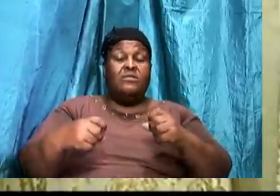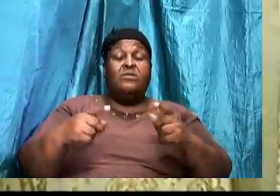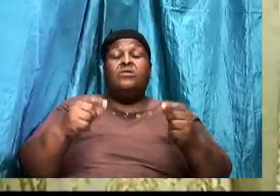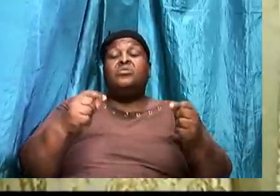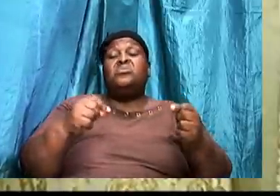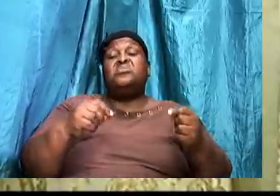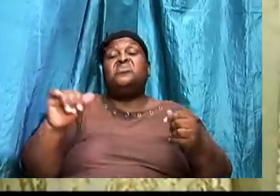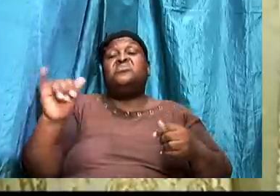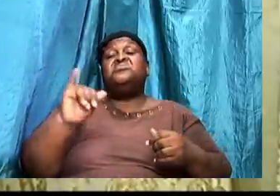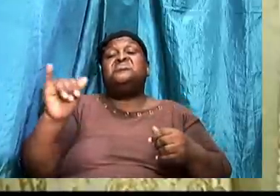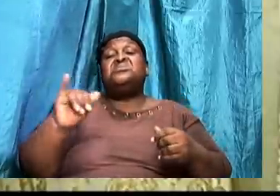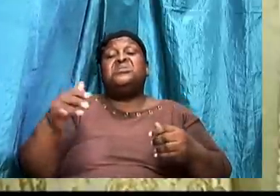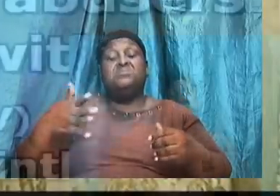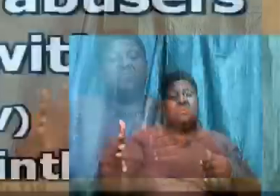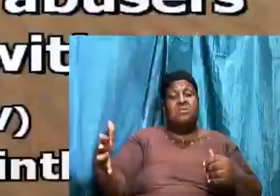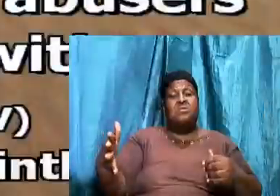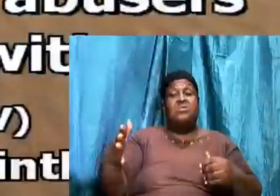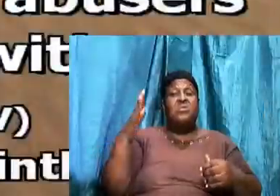The ye not.